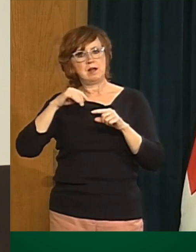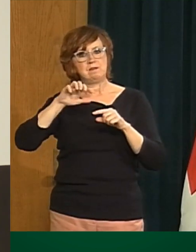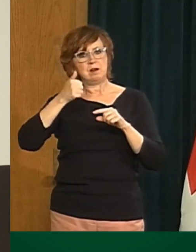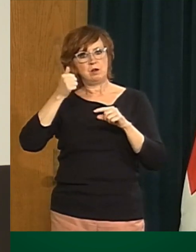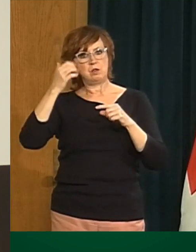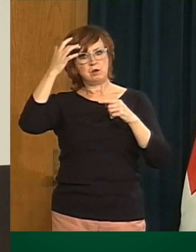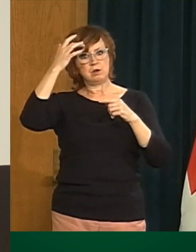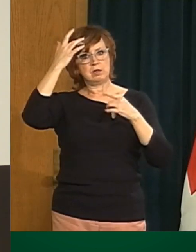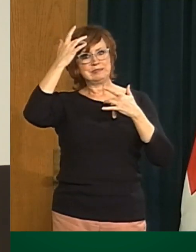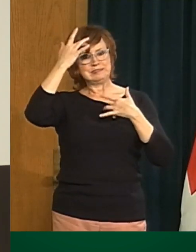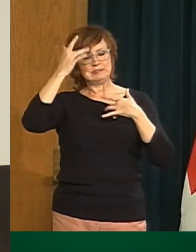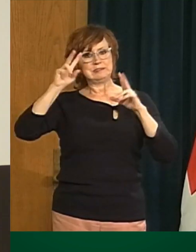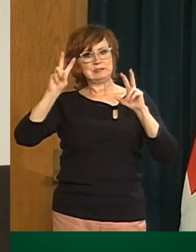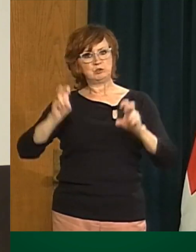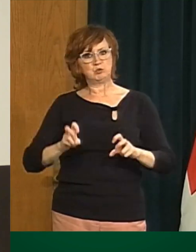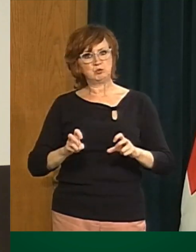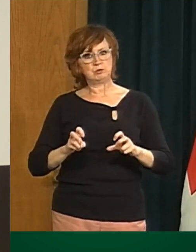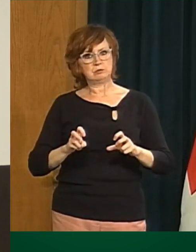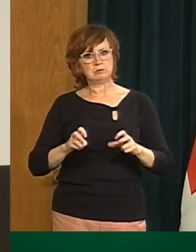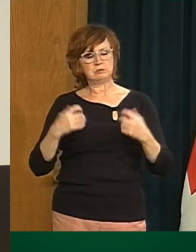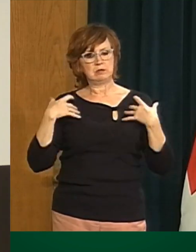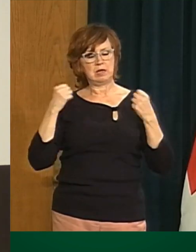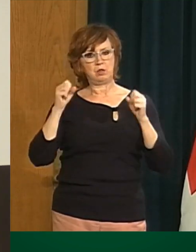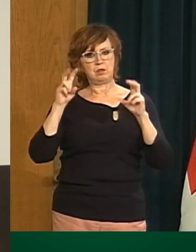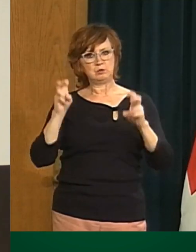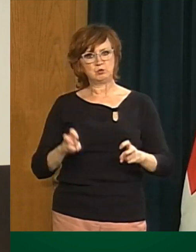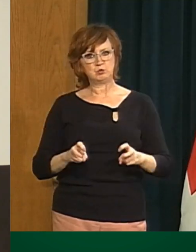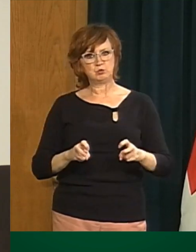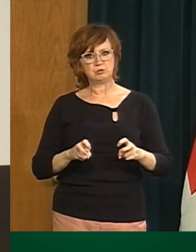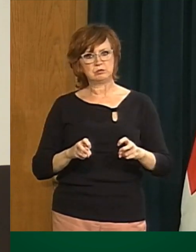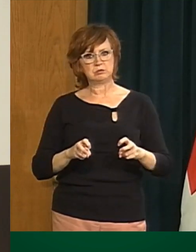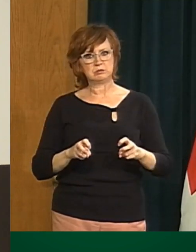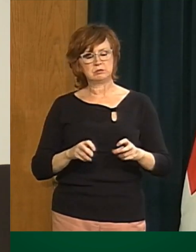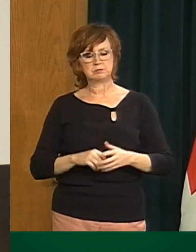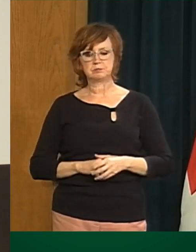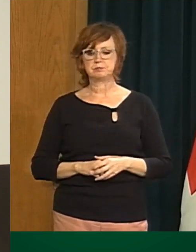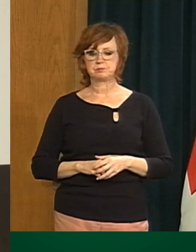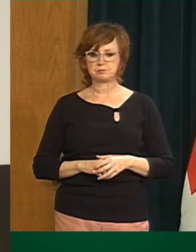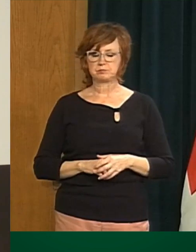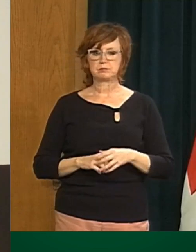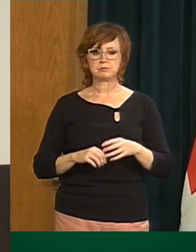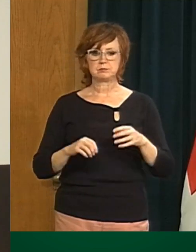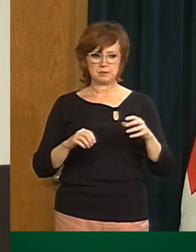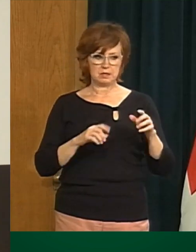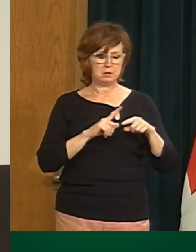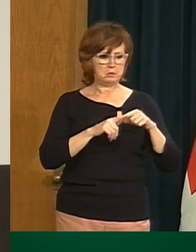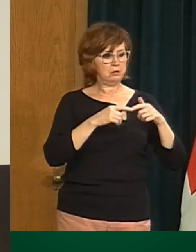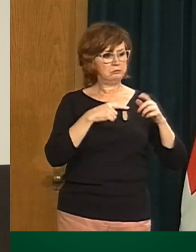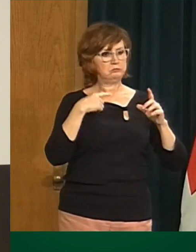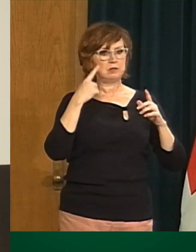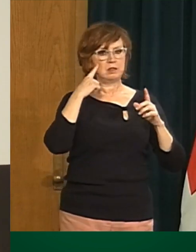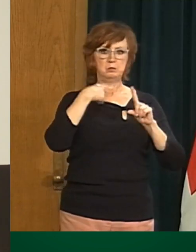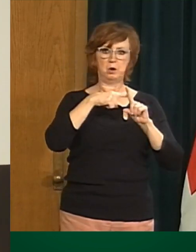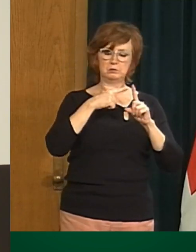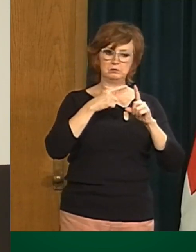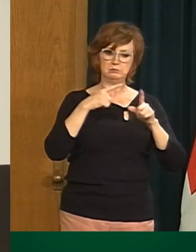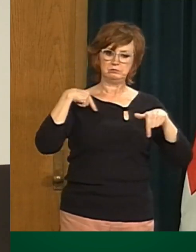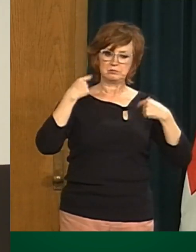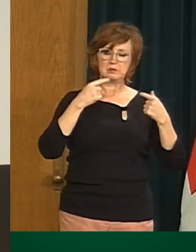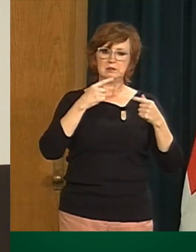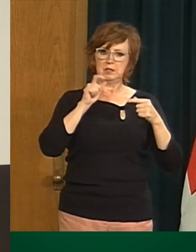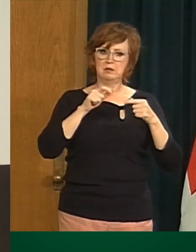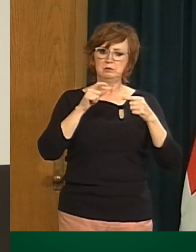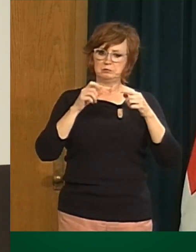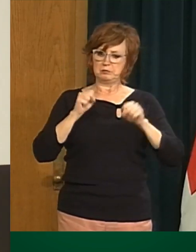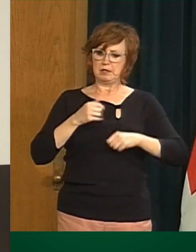to respect that, but at the same time, continue to enjoy all the things we've been doing in a safe manner. Thank you. And we